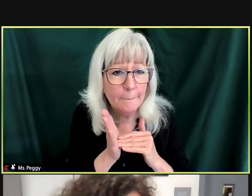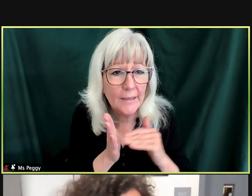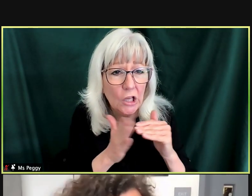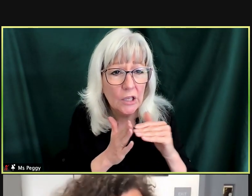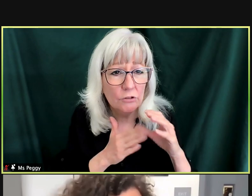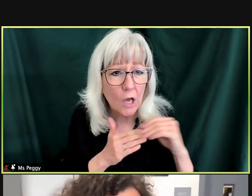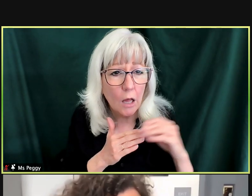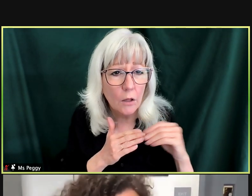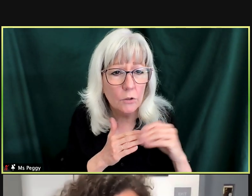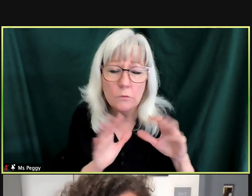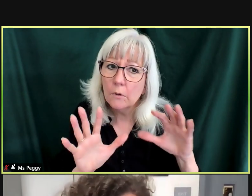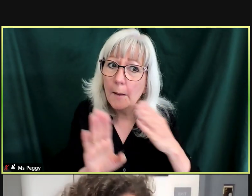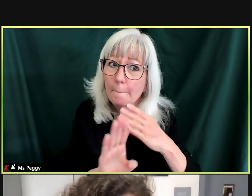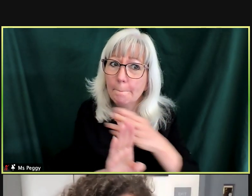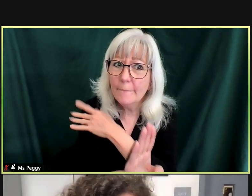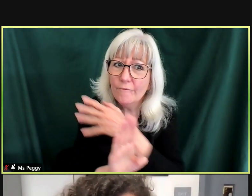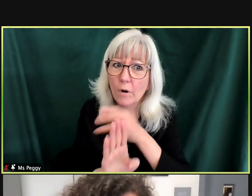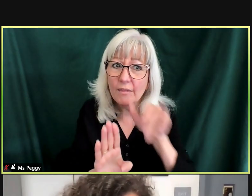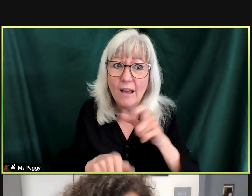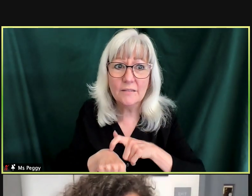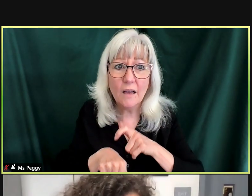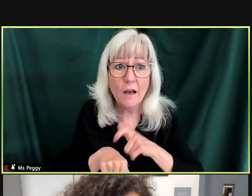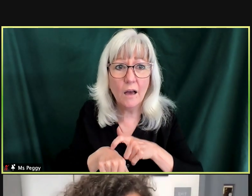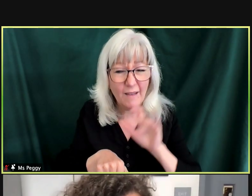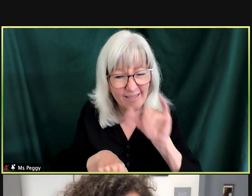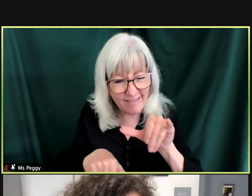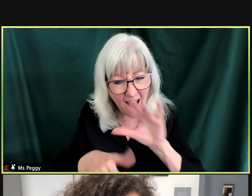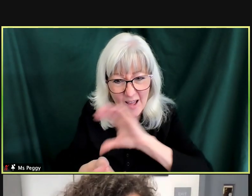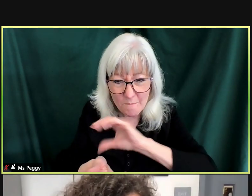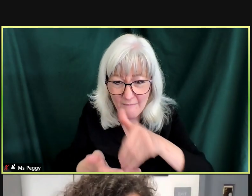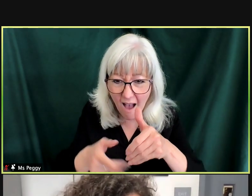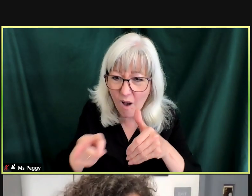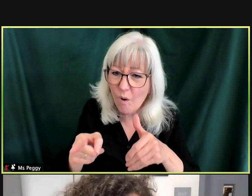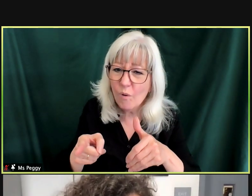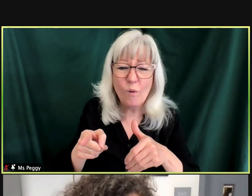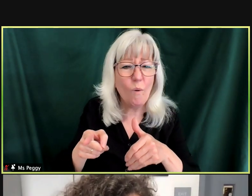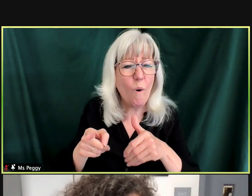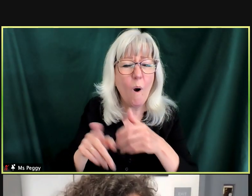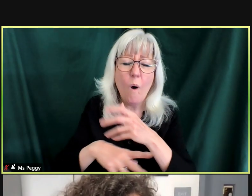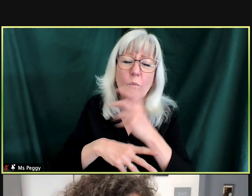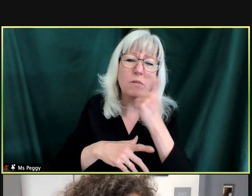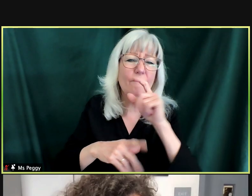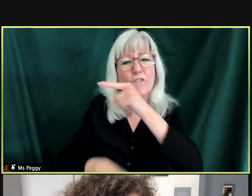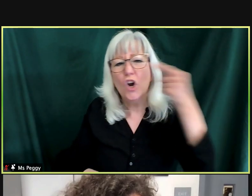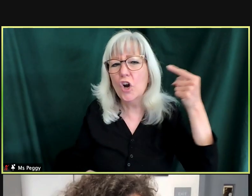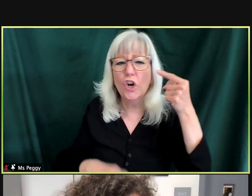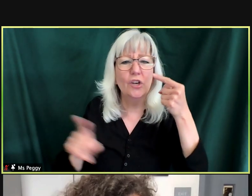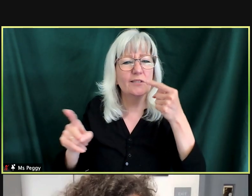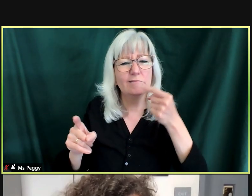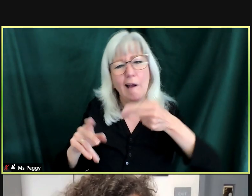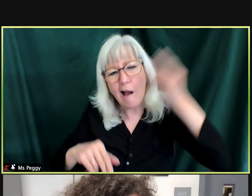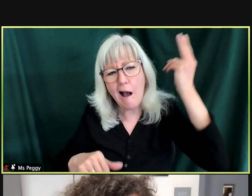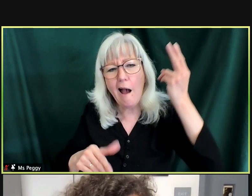And nobody had ever seen a painting sell for that much. It was a world record for a painting sale, and it kind of